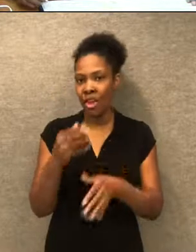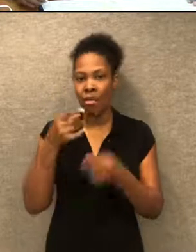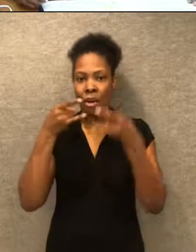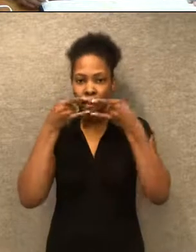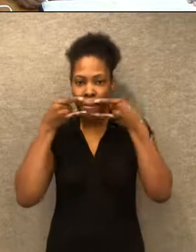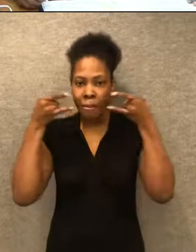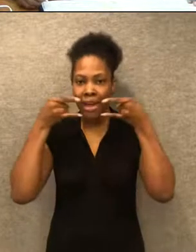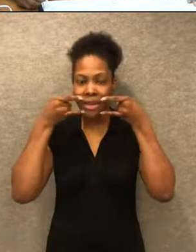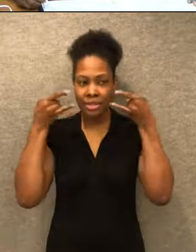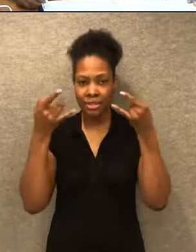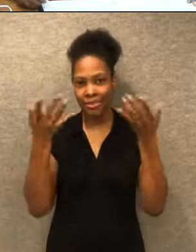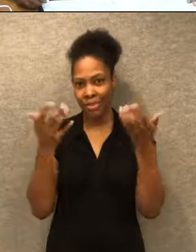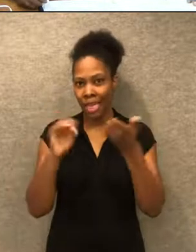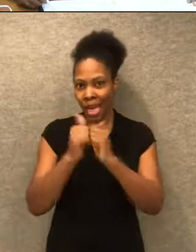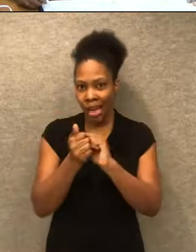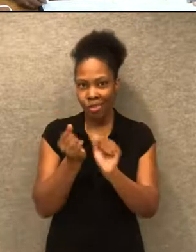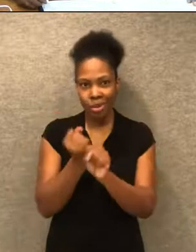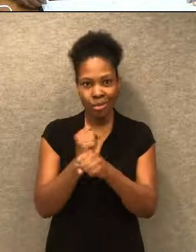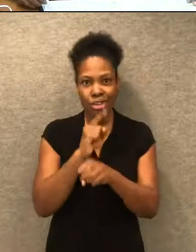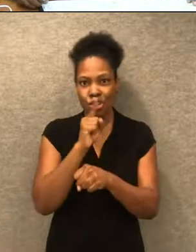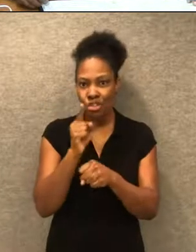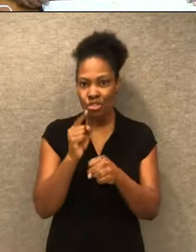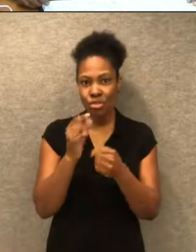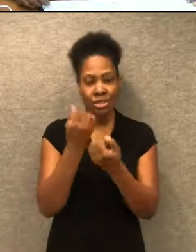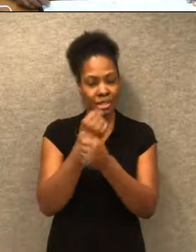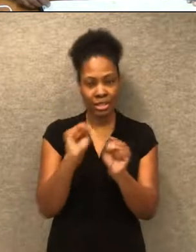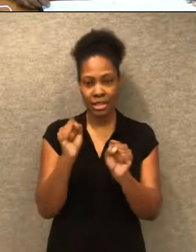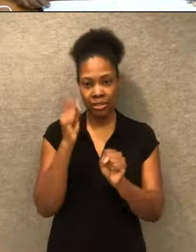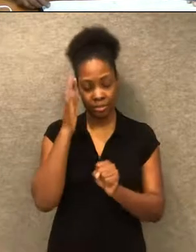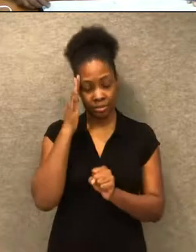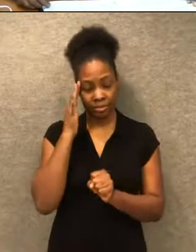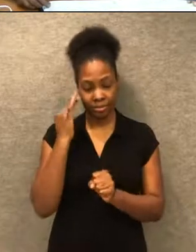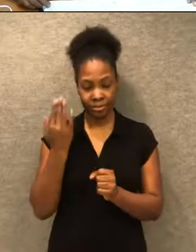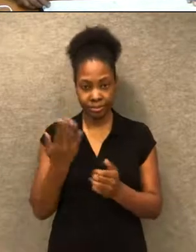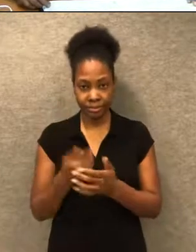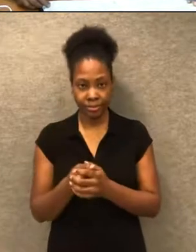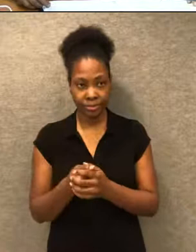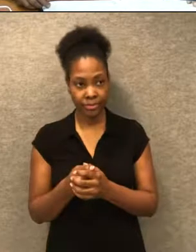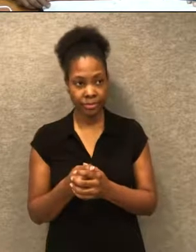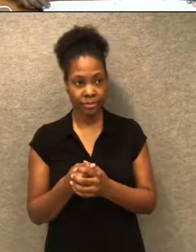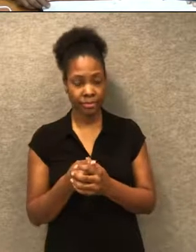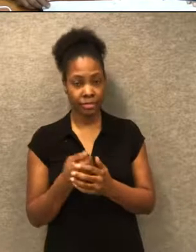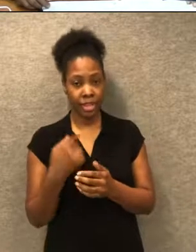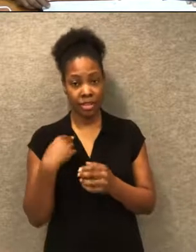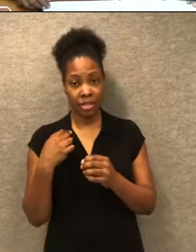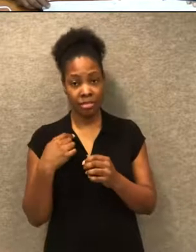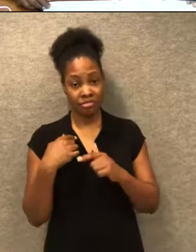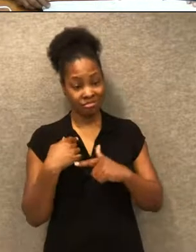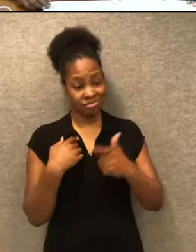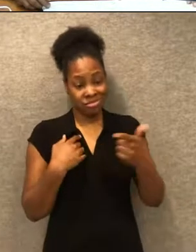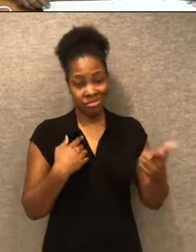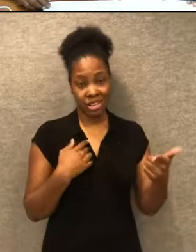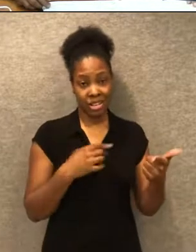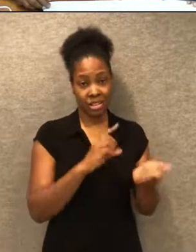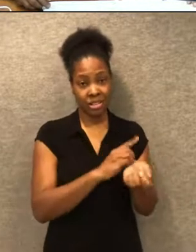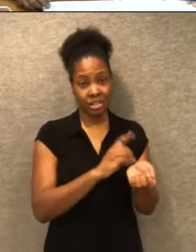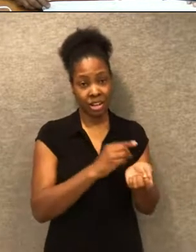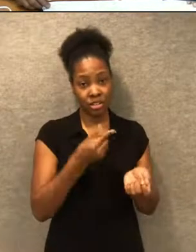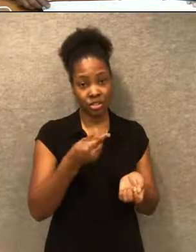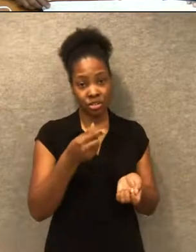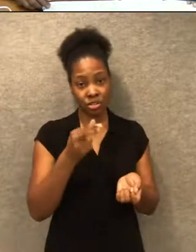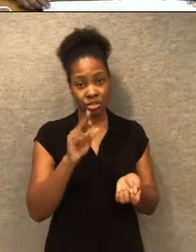We're going to leave that to Dr. Griffin. You know, I mean, we've been stressing that from the time that folks had to put